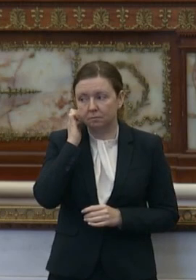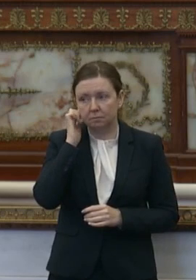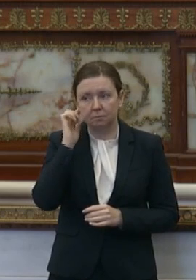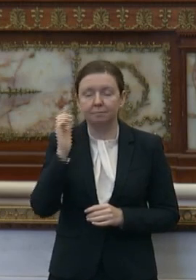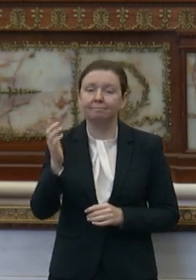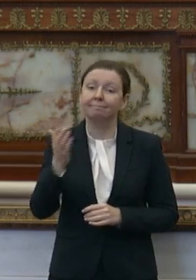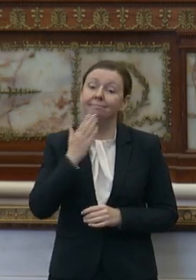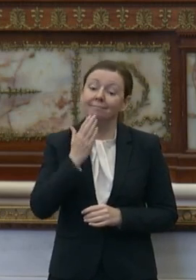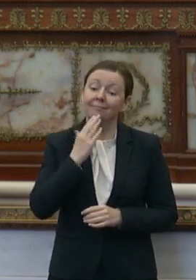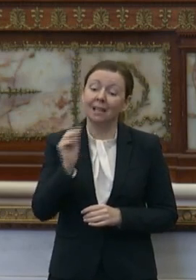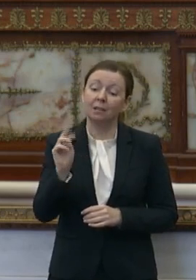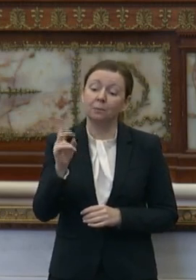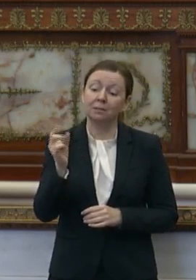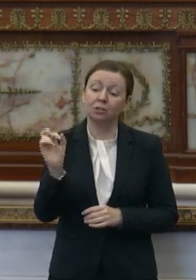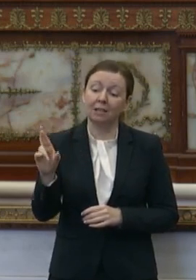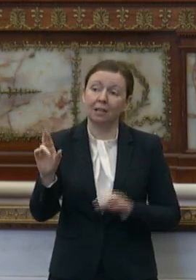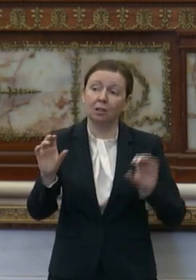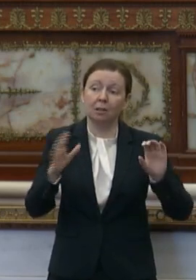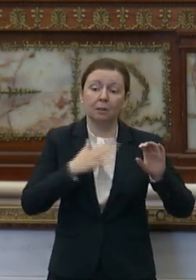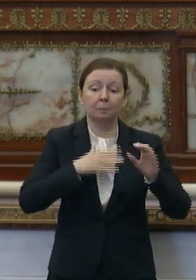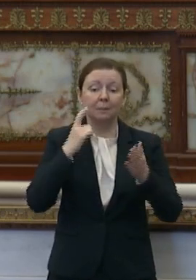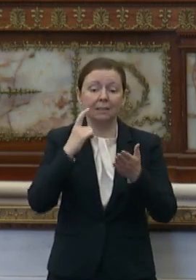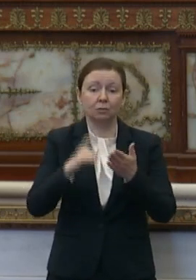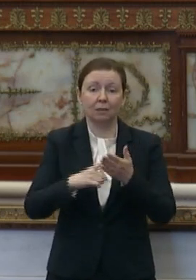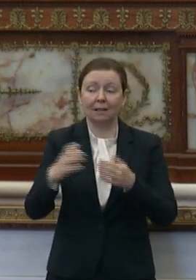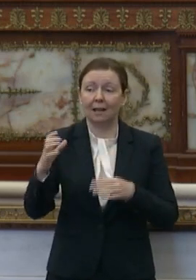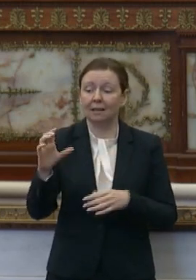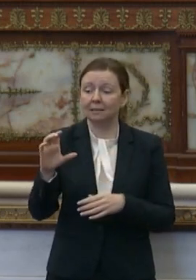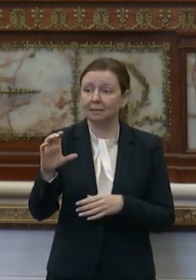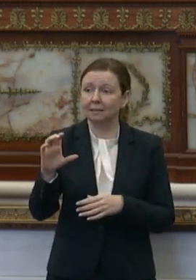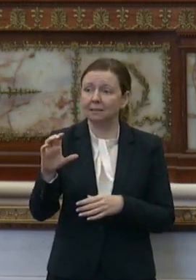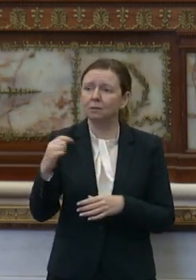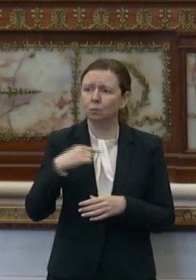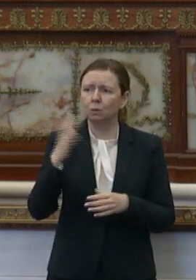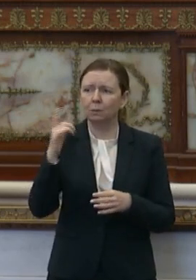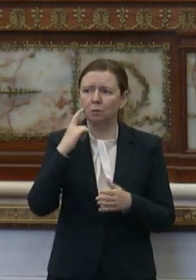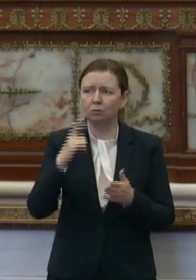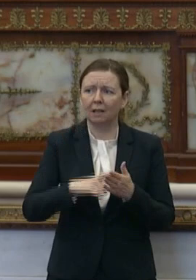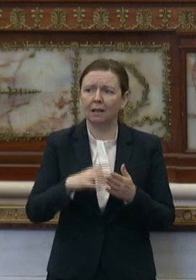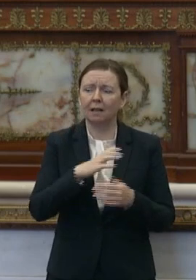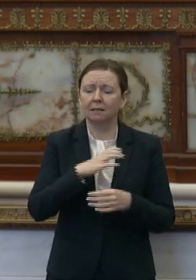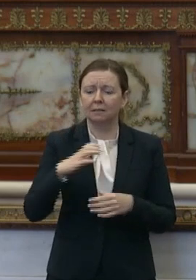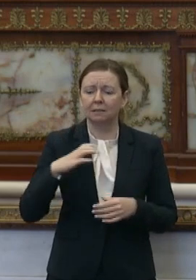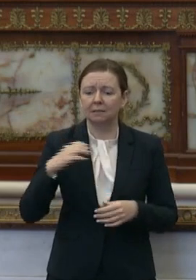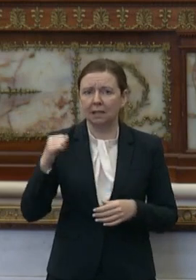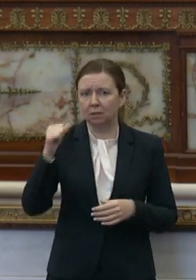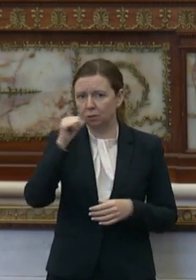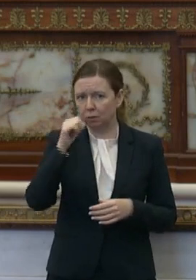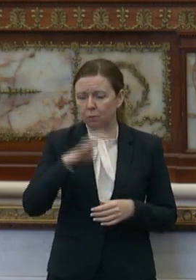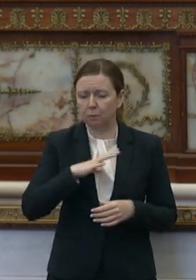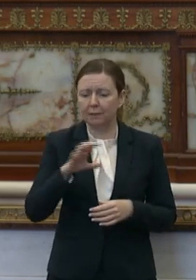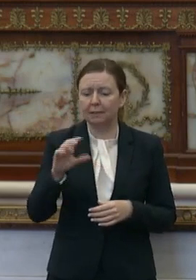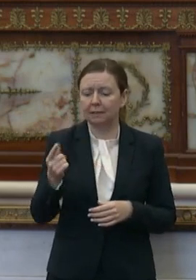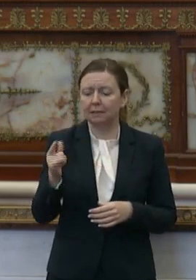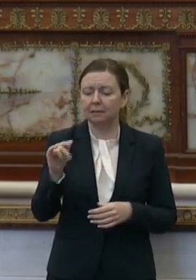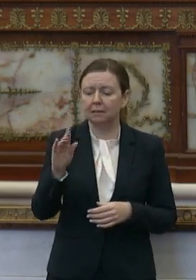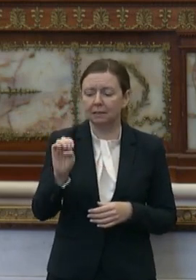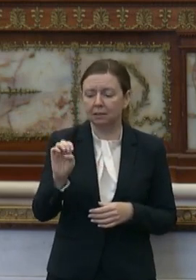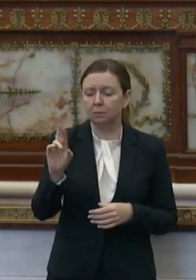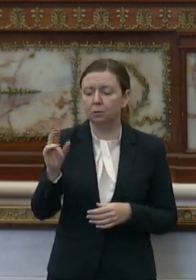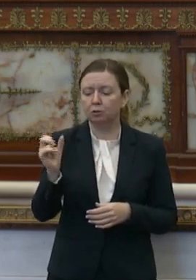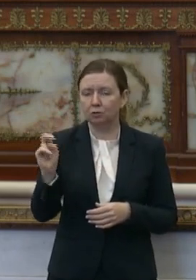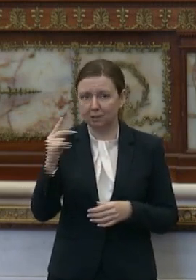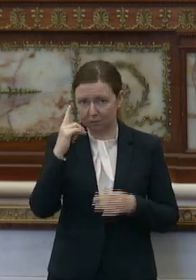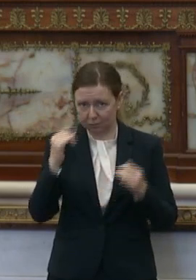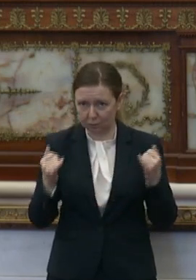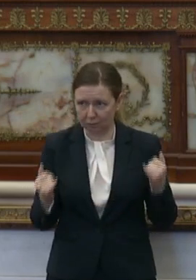Thank you, Mr. Decker. Can you please recognize Catherine? We will recognize Councilwoman Catherine Gilmore Richardson at this time for a